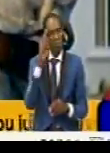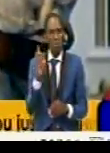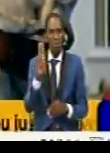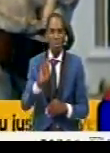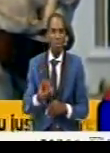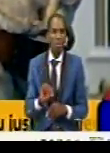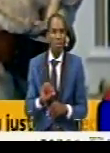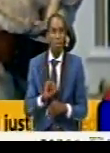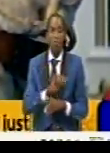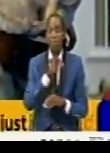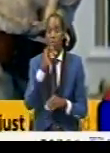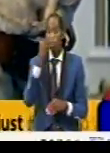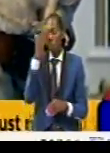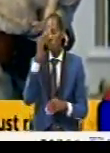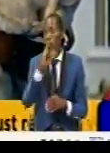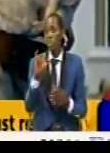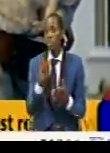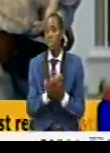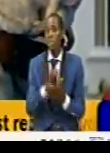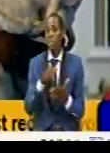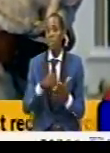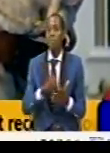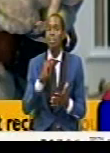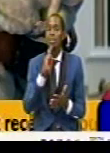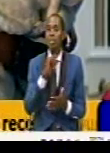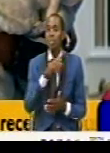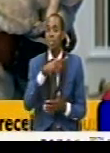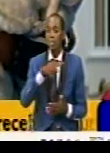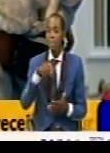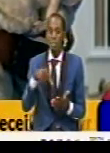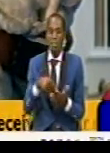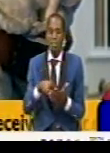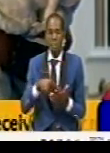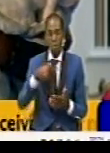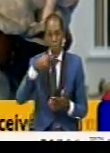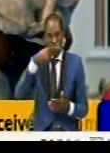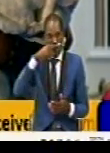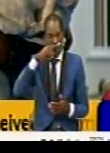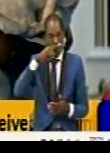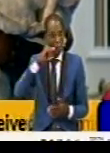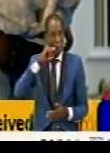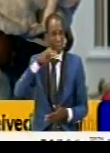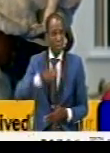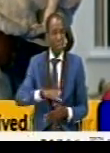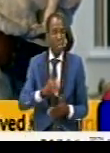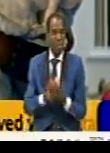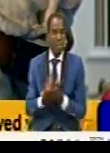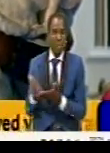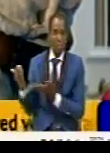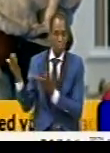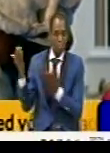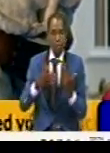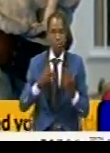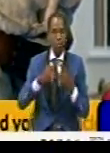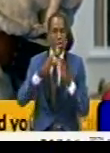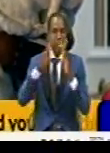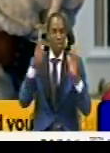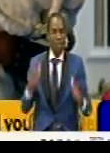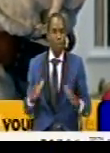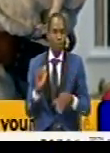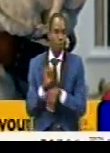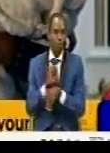that. No way for us, not knowing that it's this little girl that was directly, you